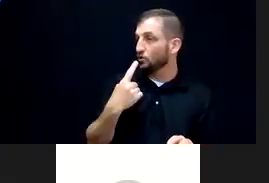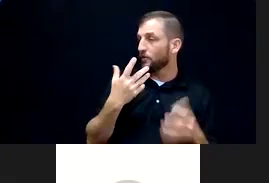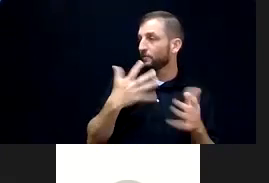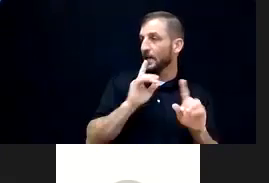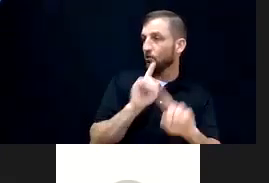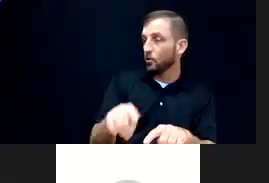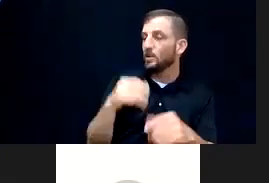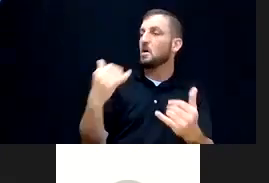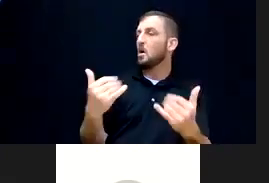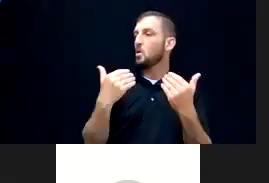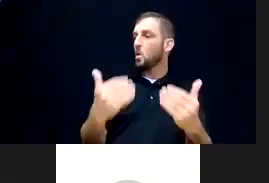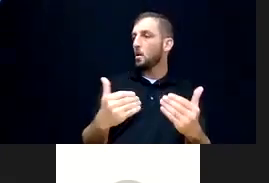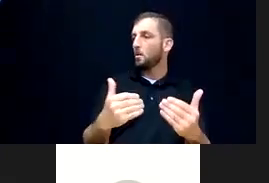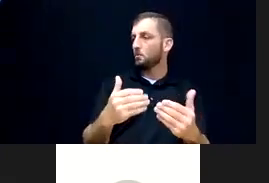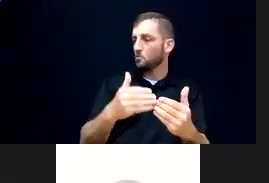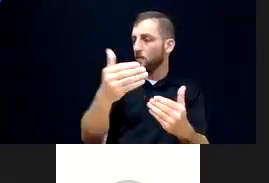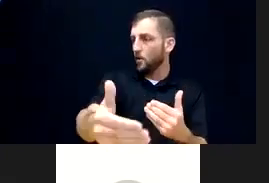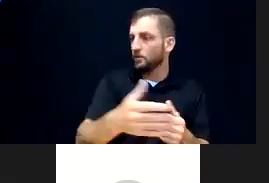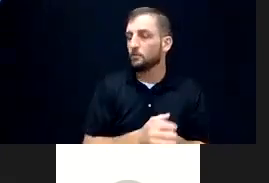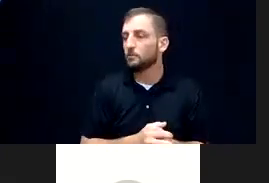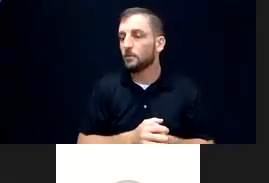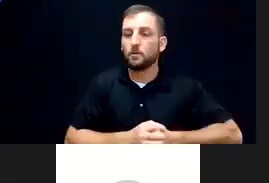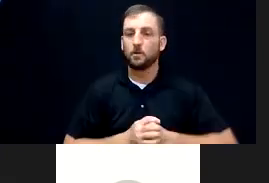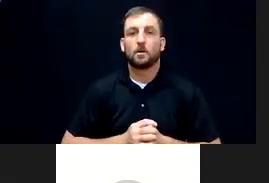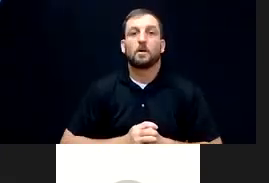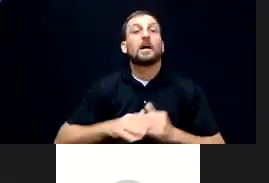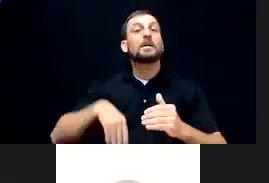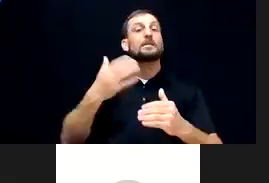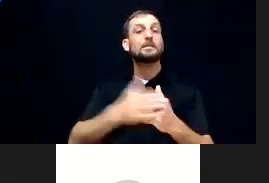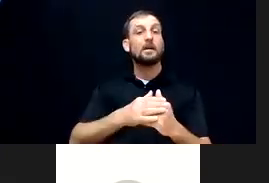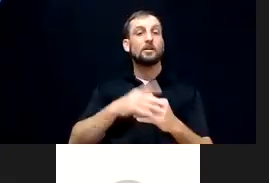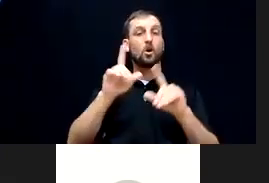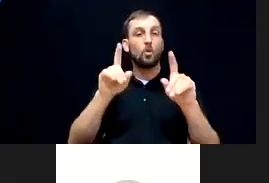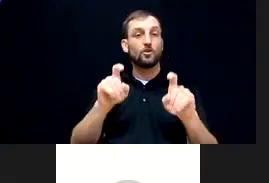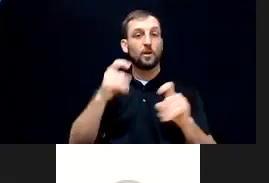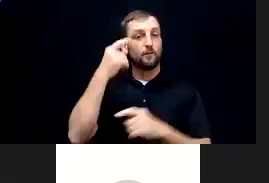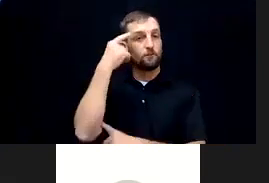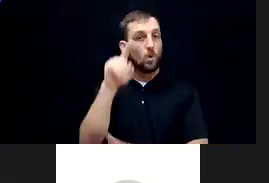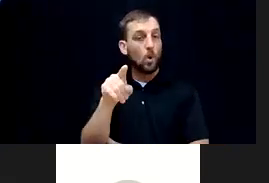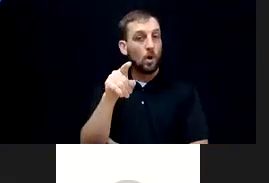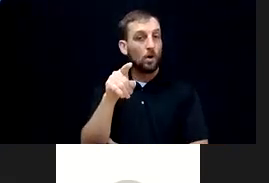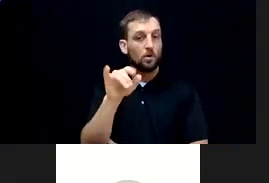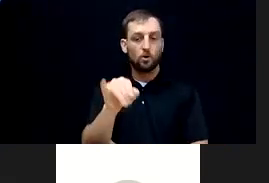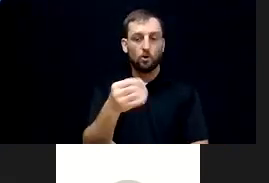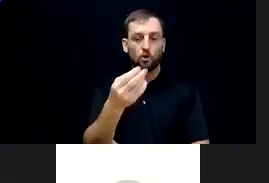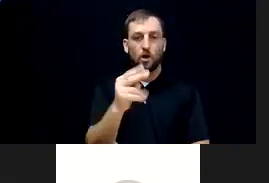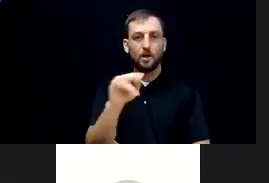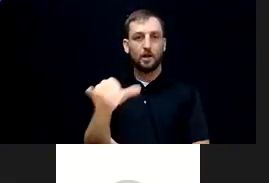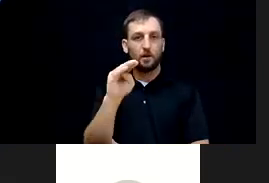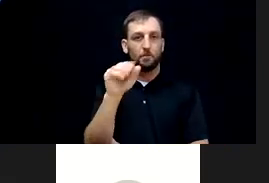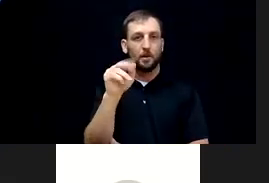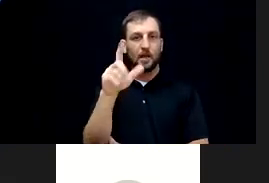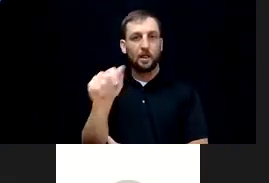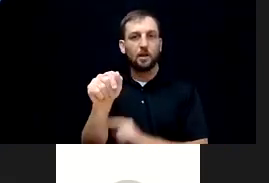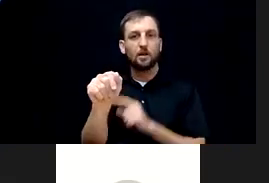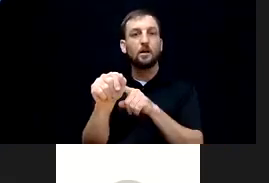to move on. So my next question is for Johnny Manella from